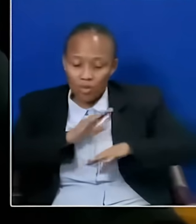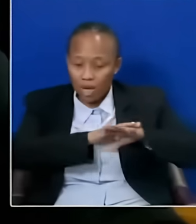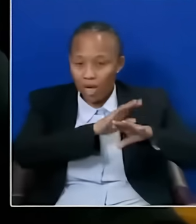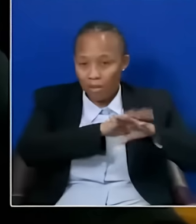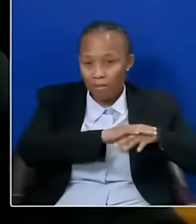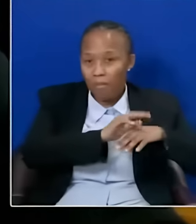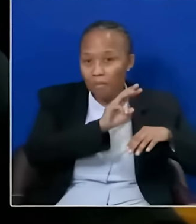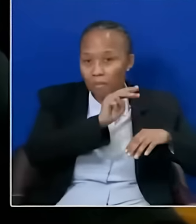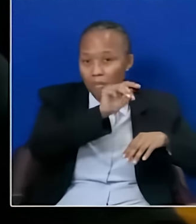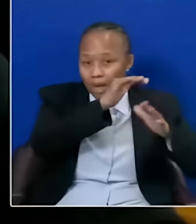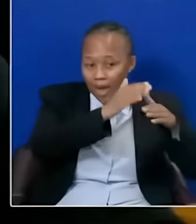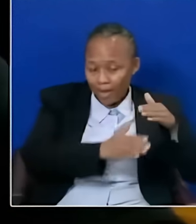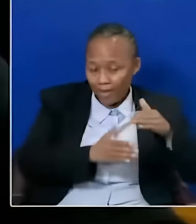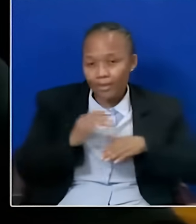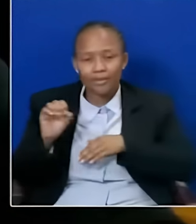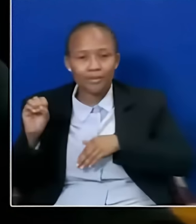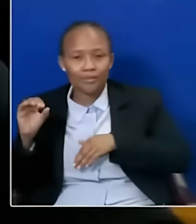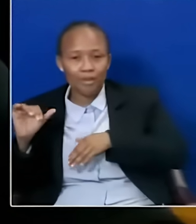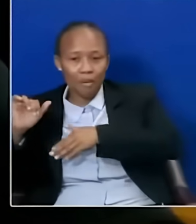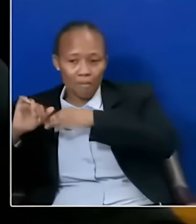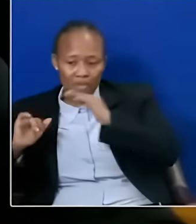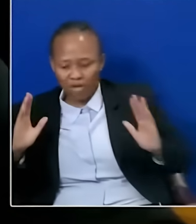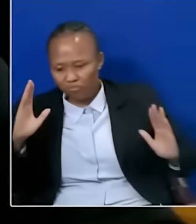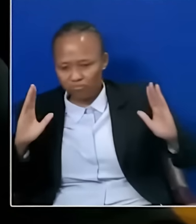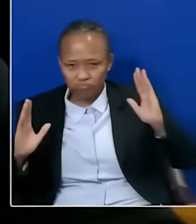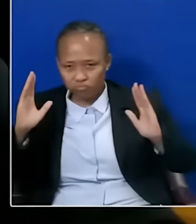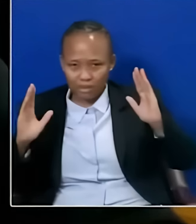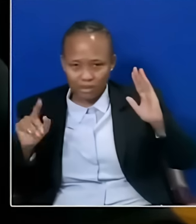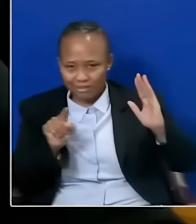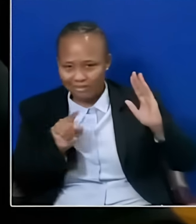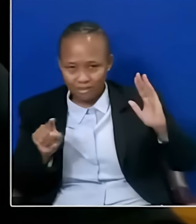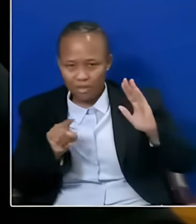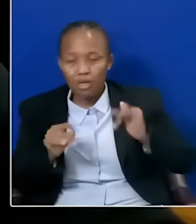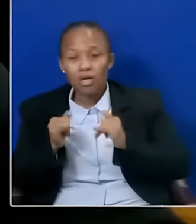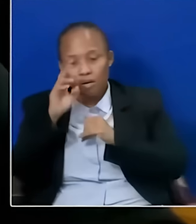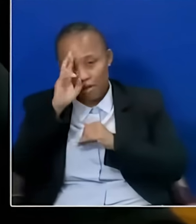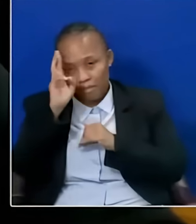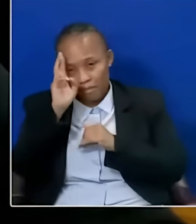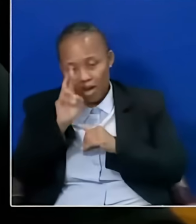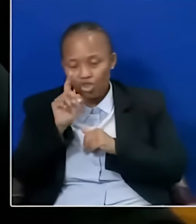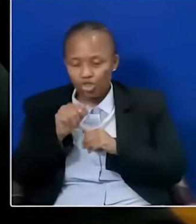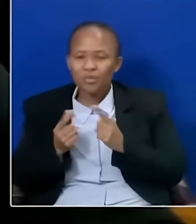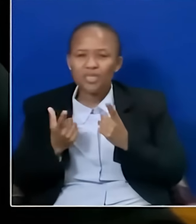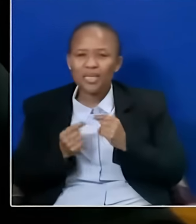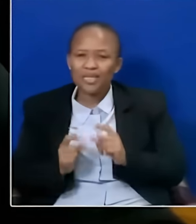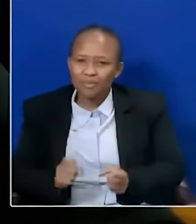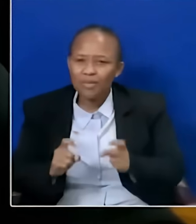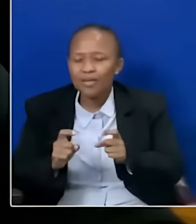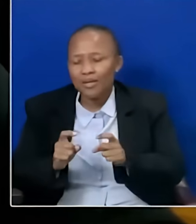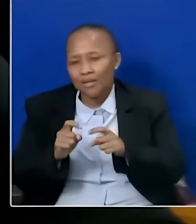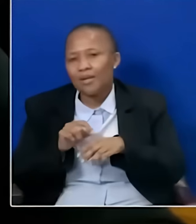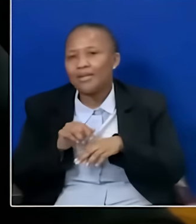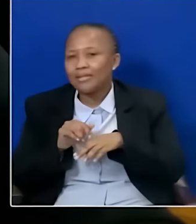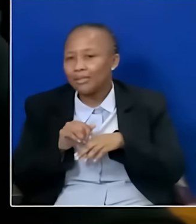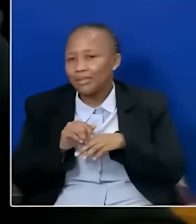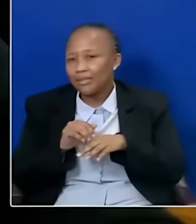September, and considering that this is being done on an expedited basis, what's the explanation for that?